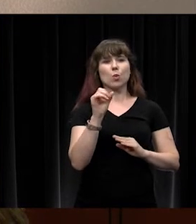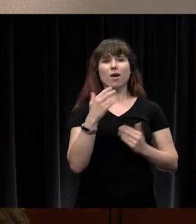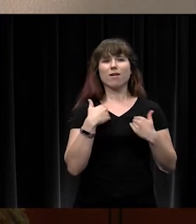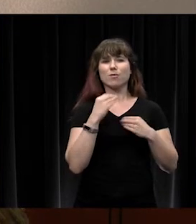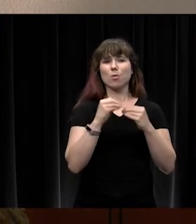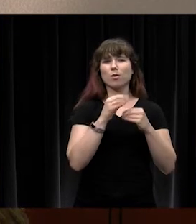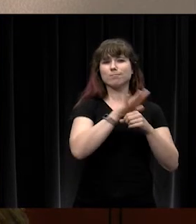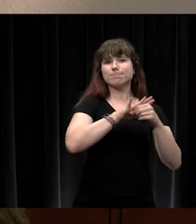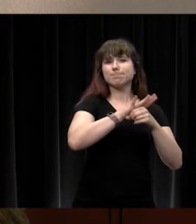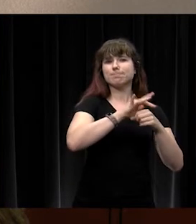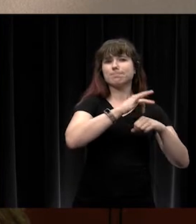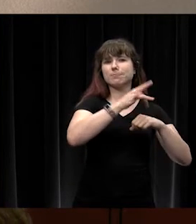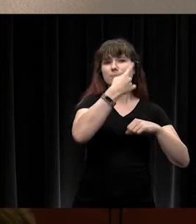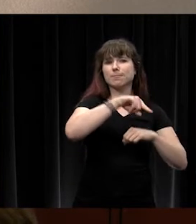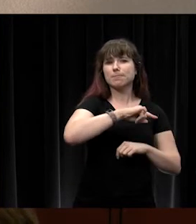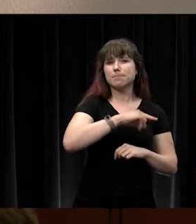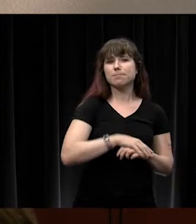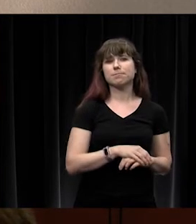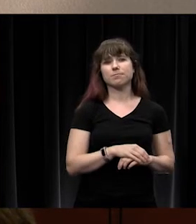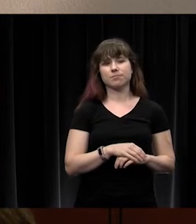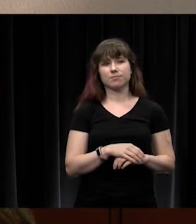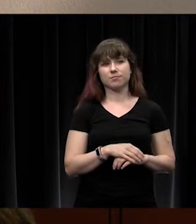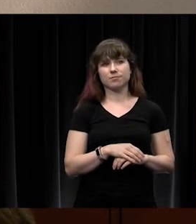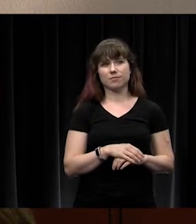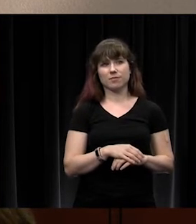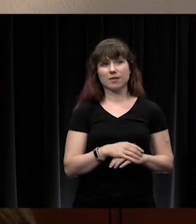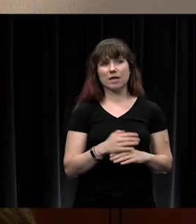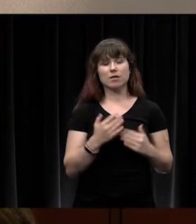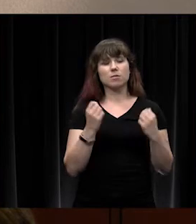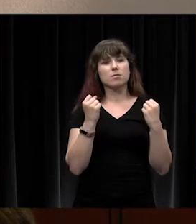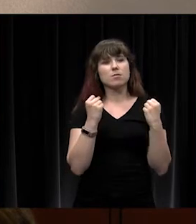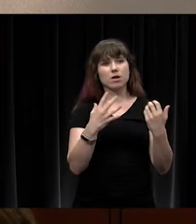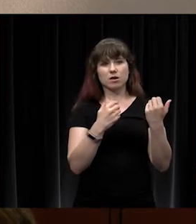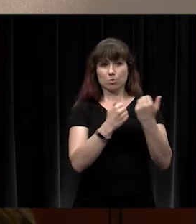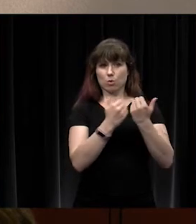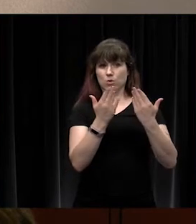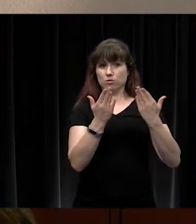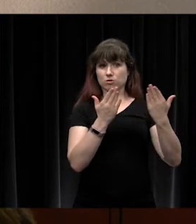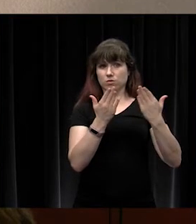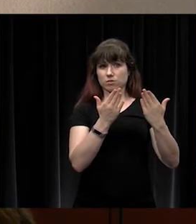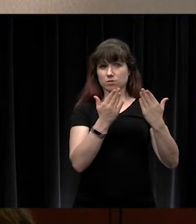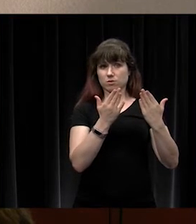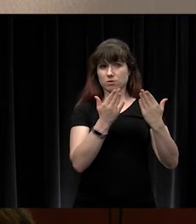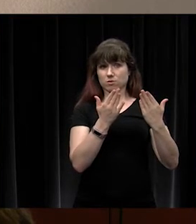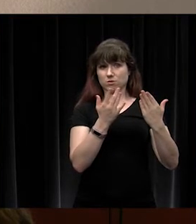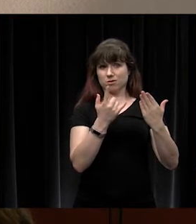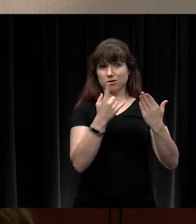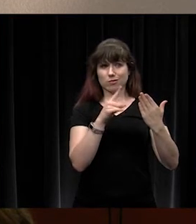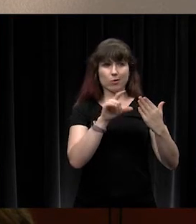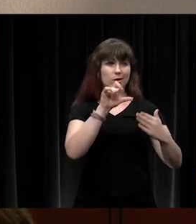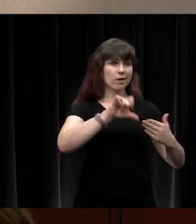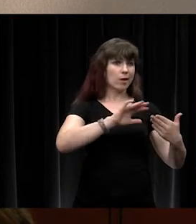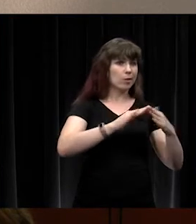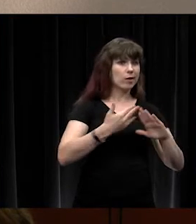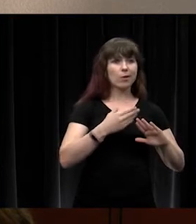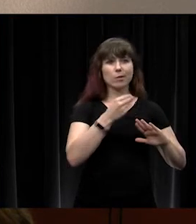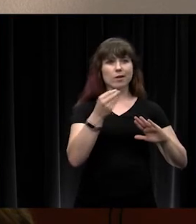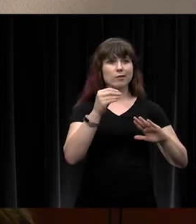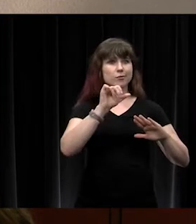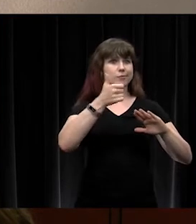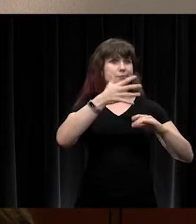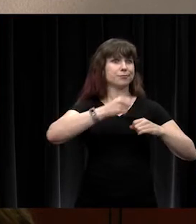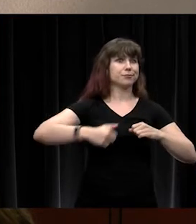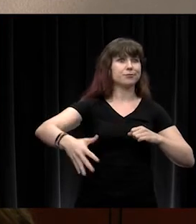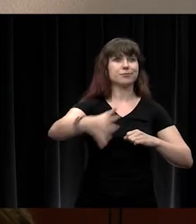needed and centralize a lot of our support services that serve downtown and a wider ring, but they'll be